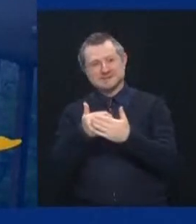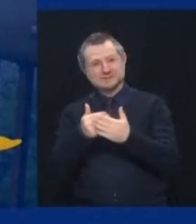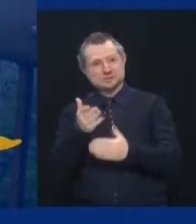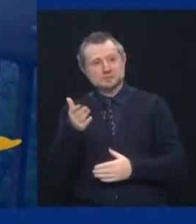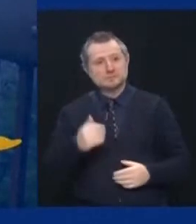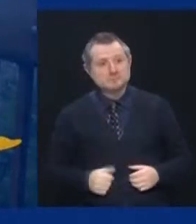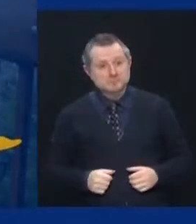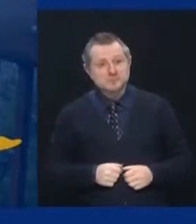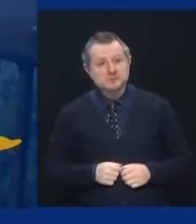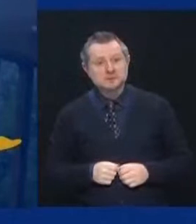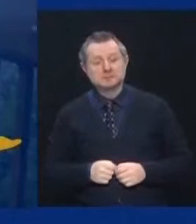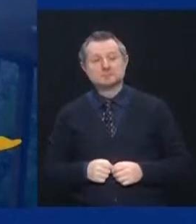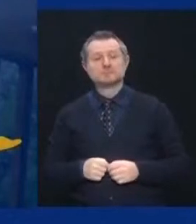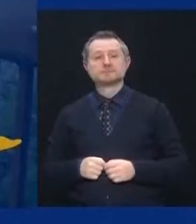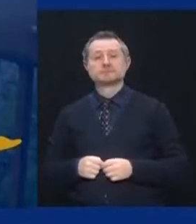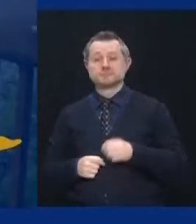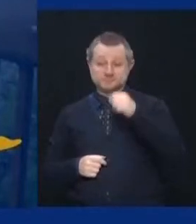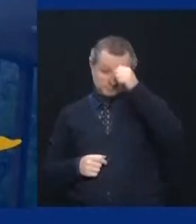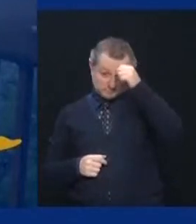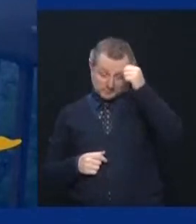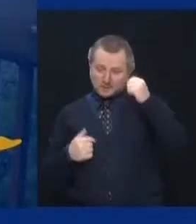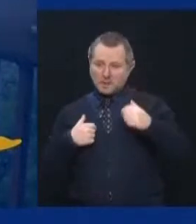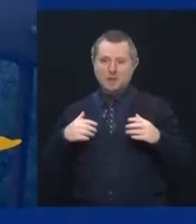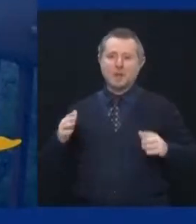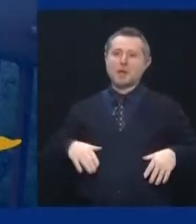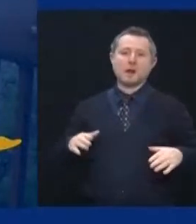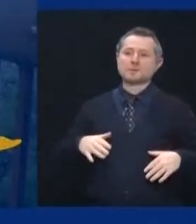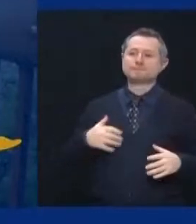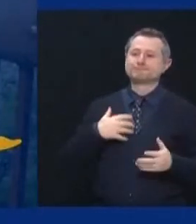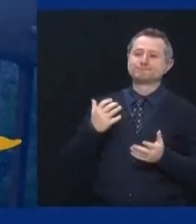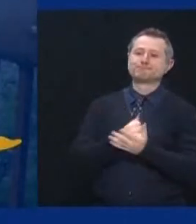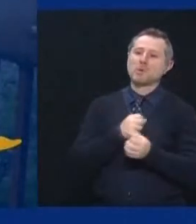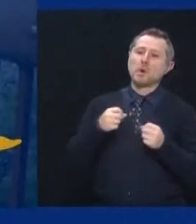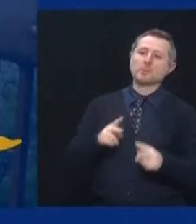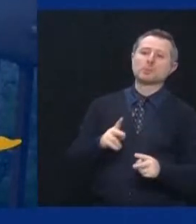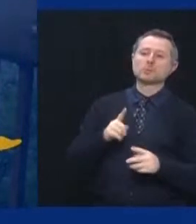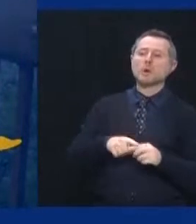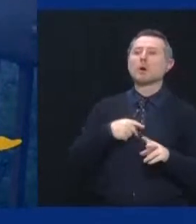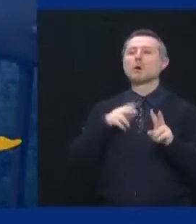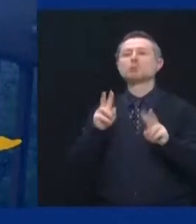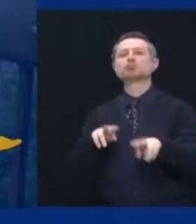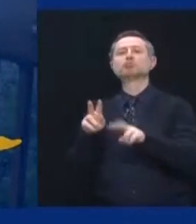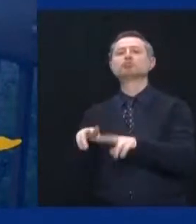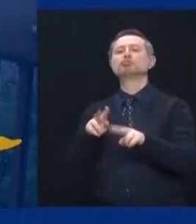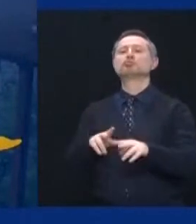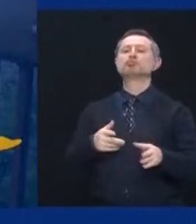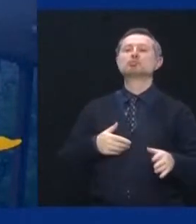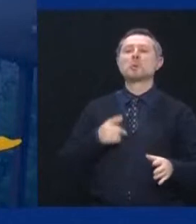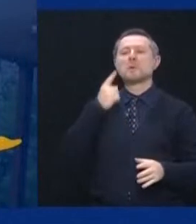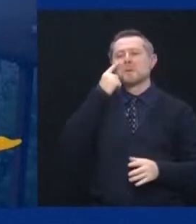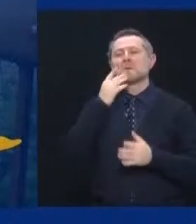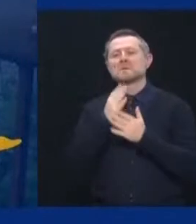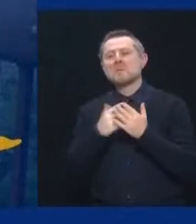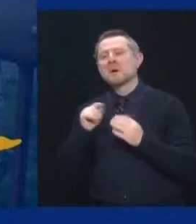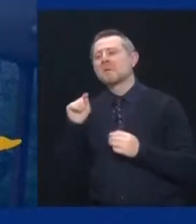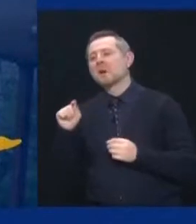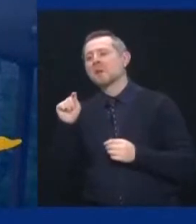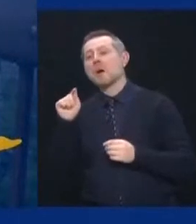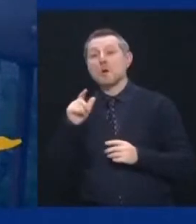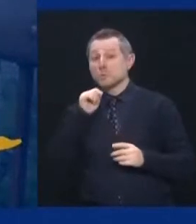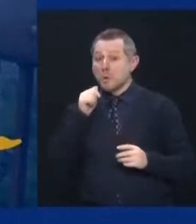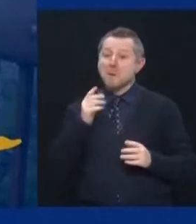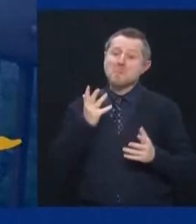I obviously haven't had the chance to view the whole trail, but I've seen parts of it, and it is